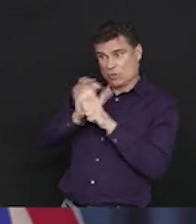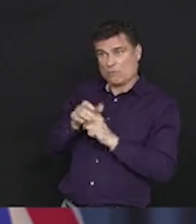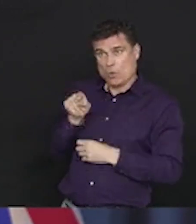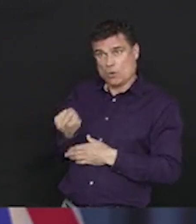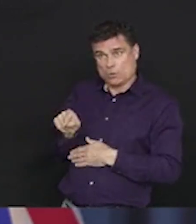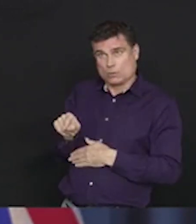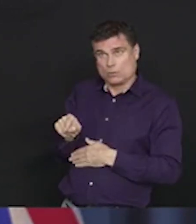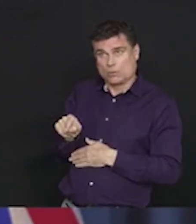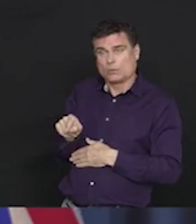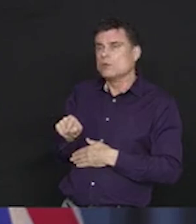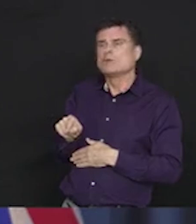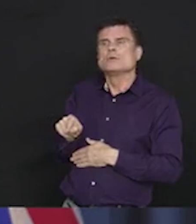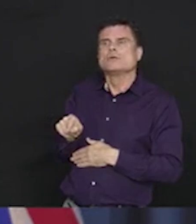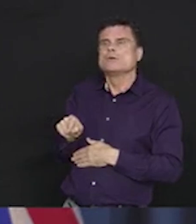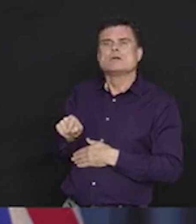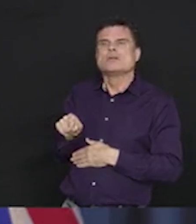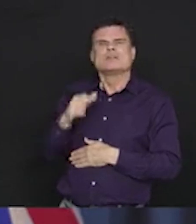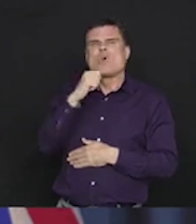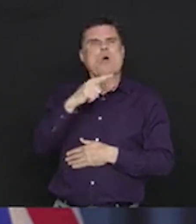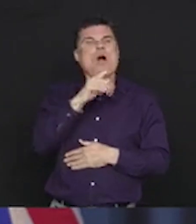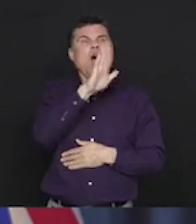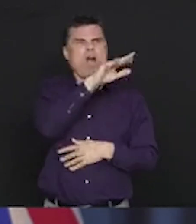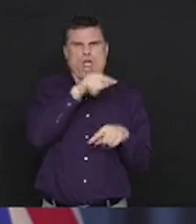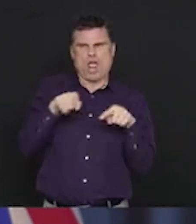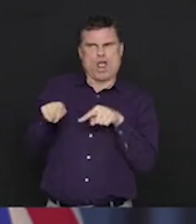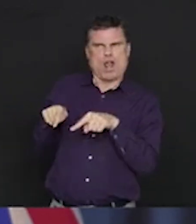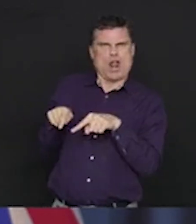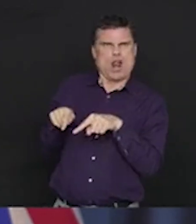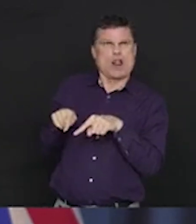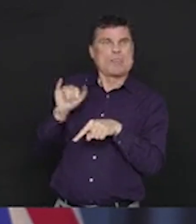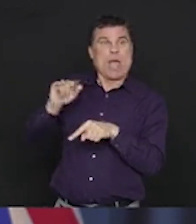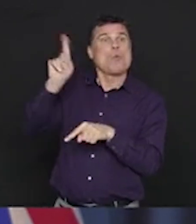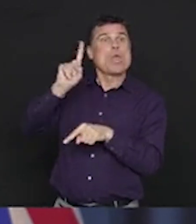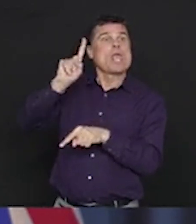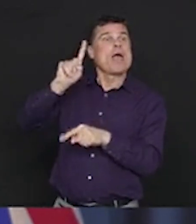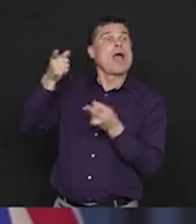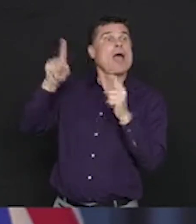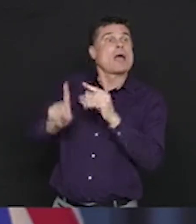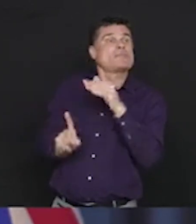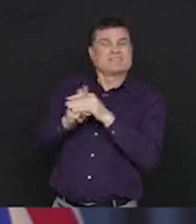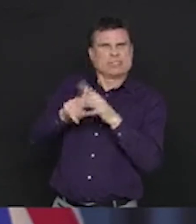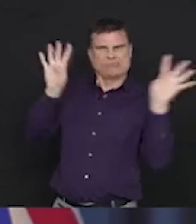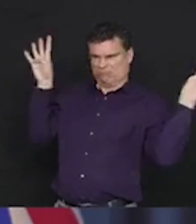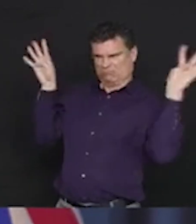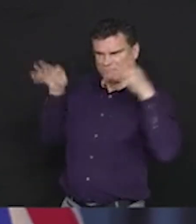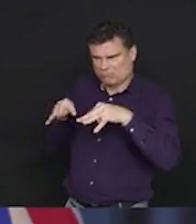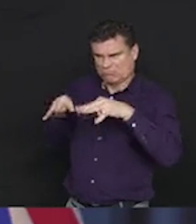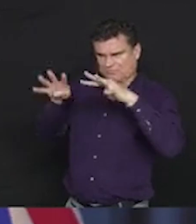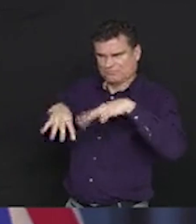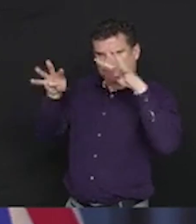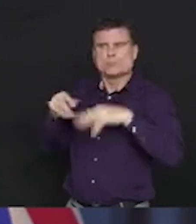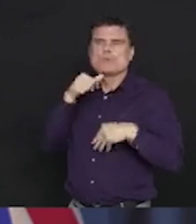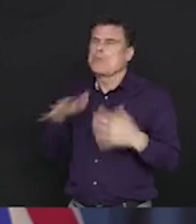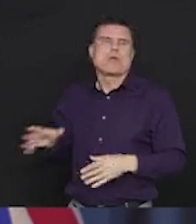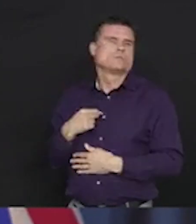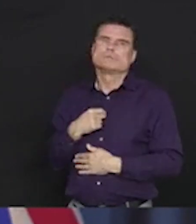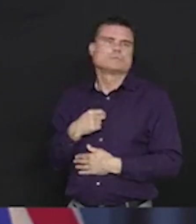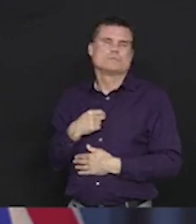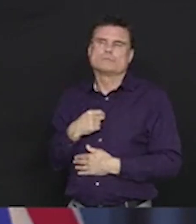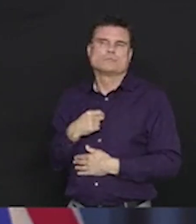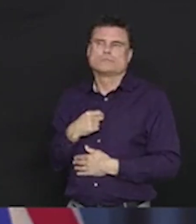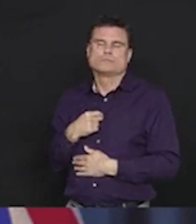the country. It's consistent in how we're applying the approach. Quebec, for example, is talking